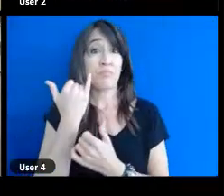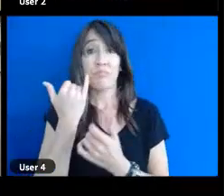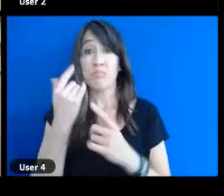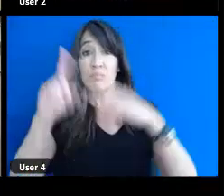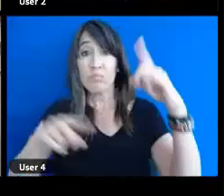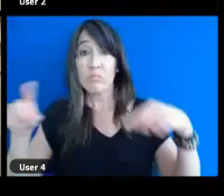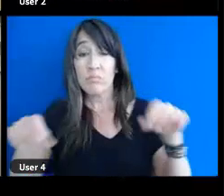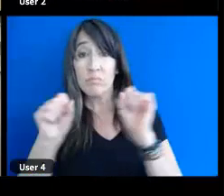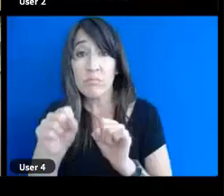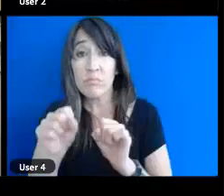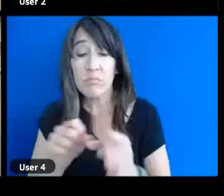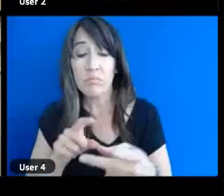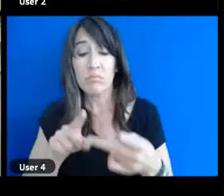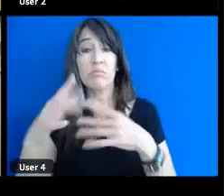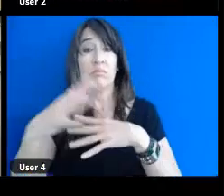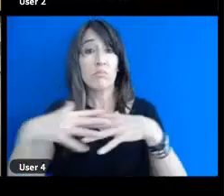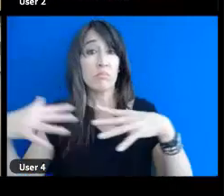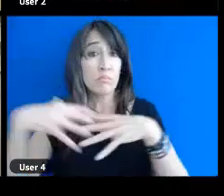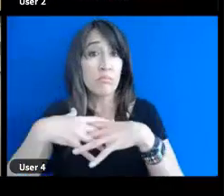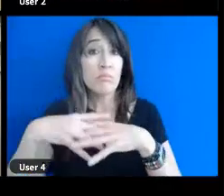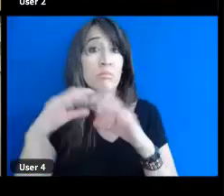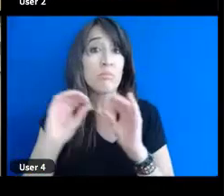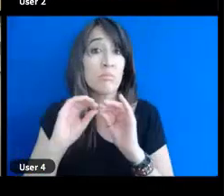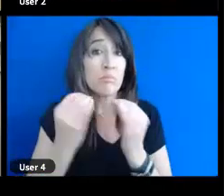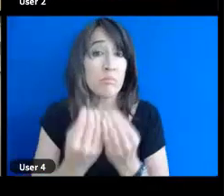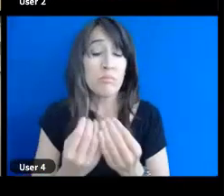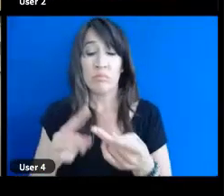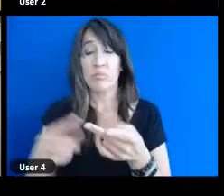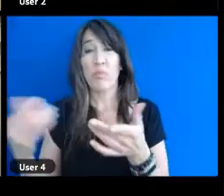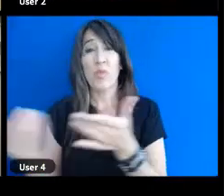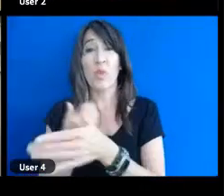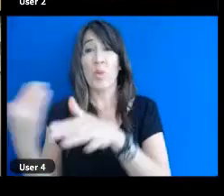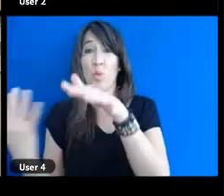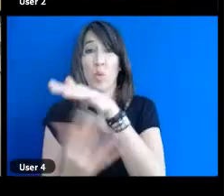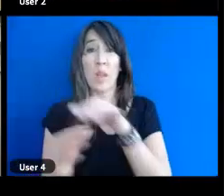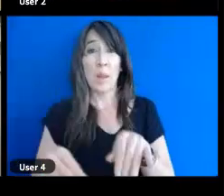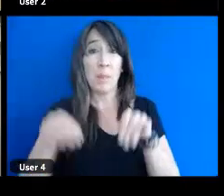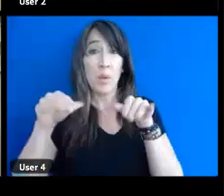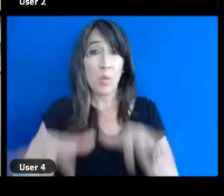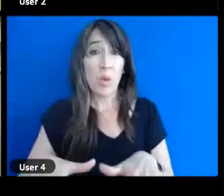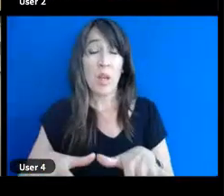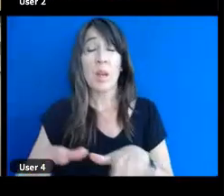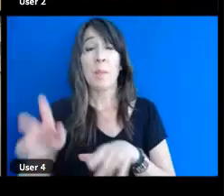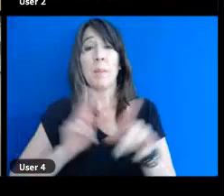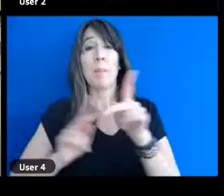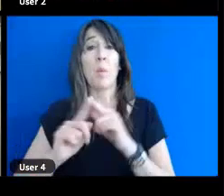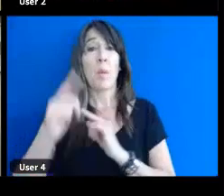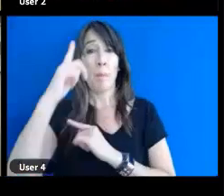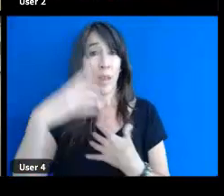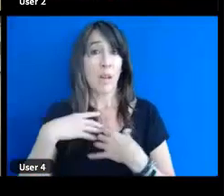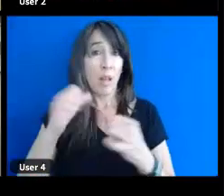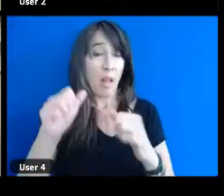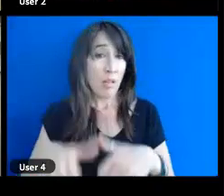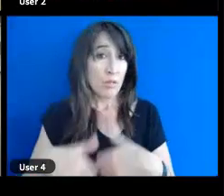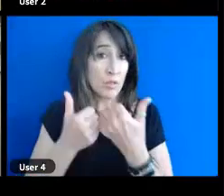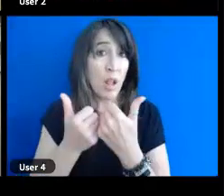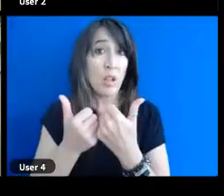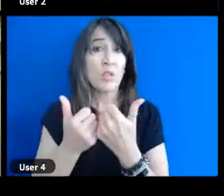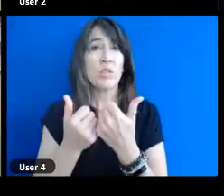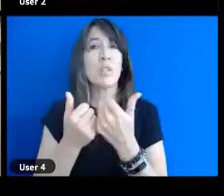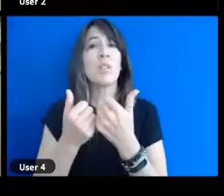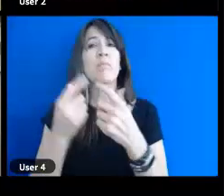with diverse abilities. It could be Indigenous organizations. It could be new immigrants or refugees, people